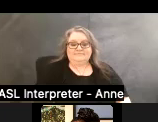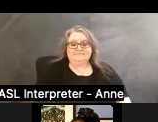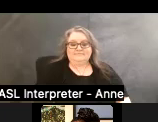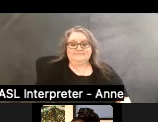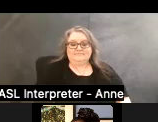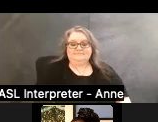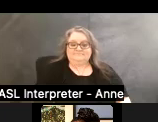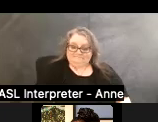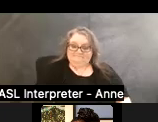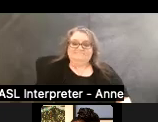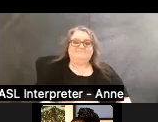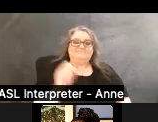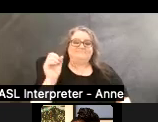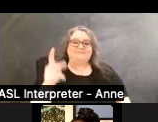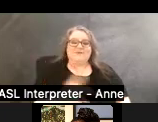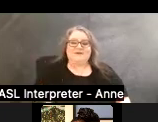Okay.